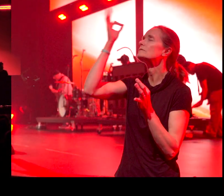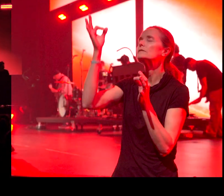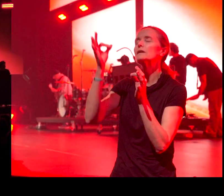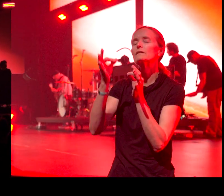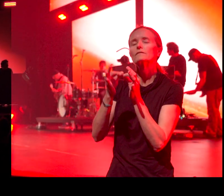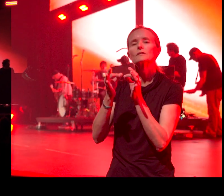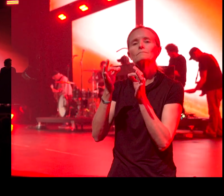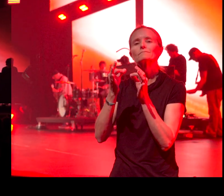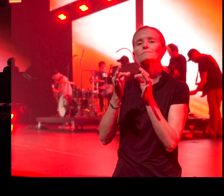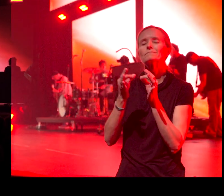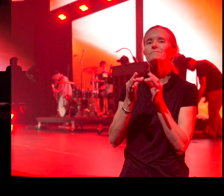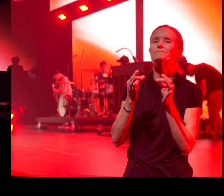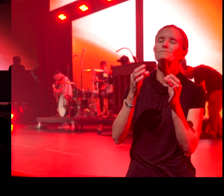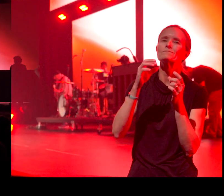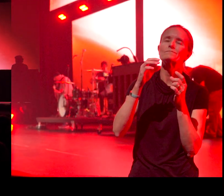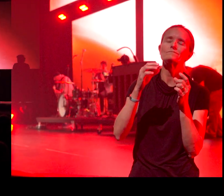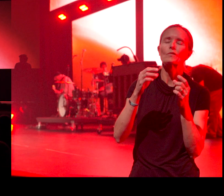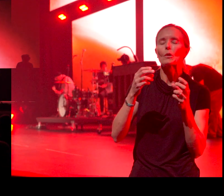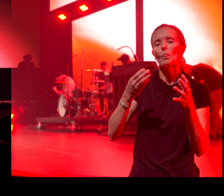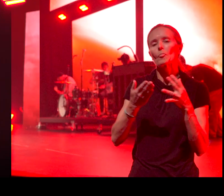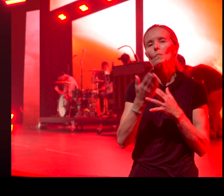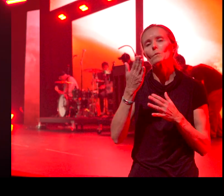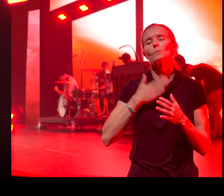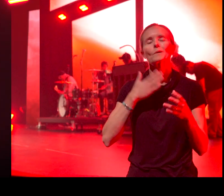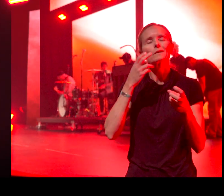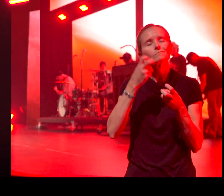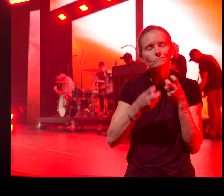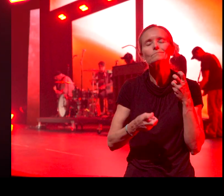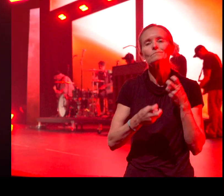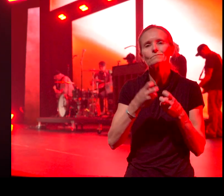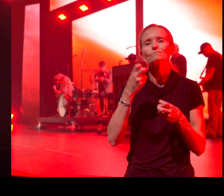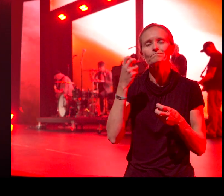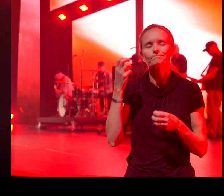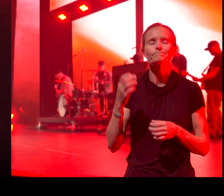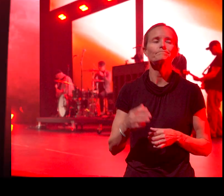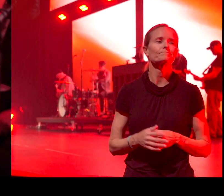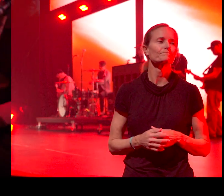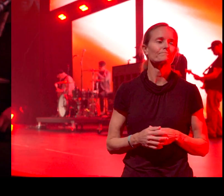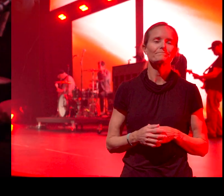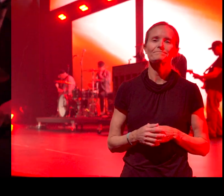you have been faithful in my distress.